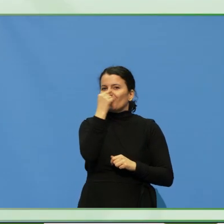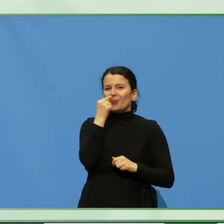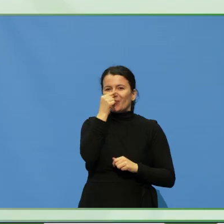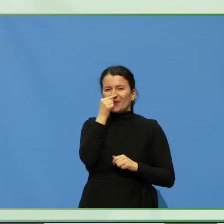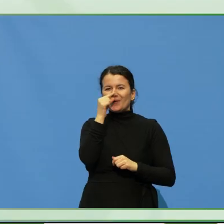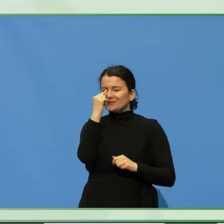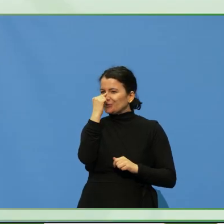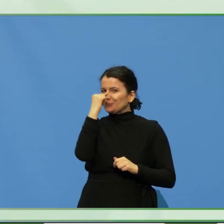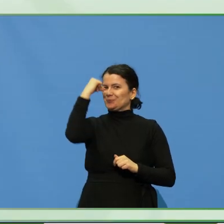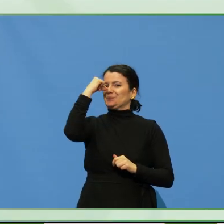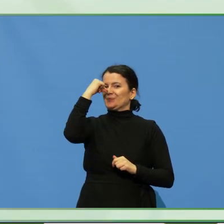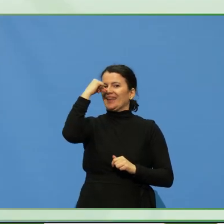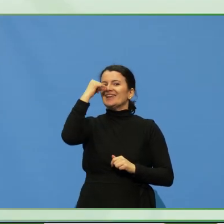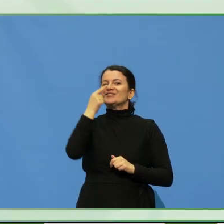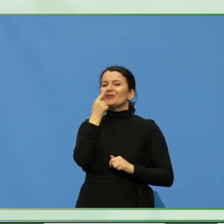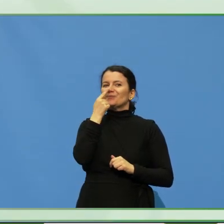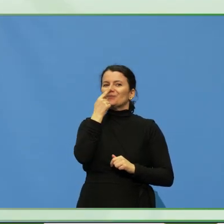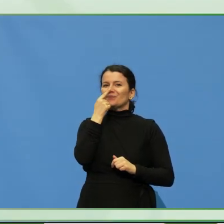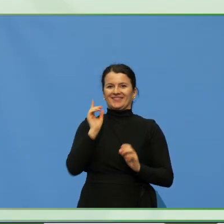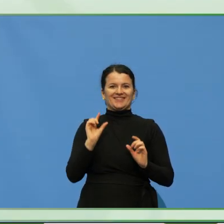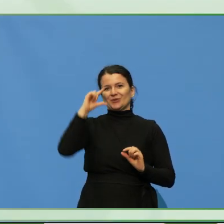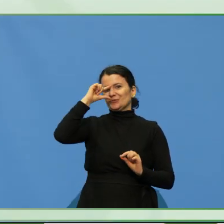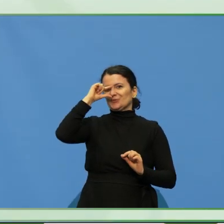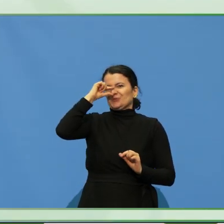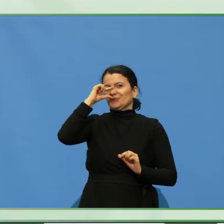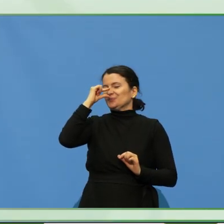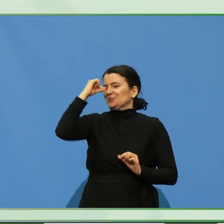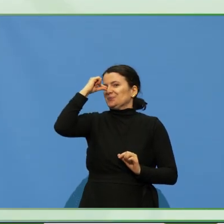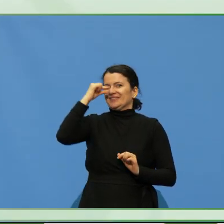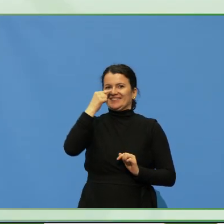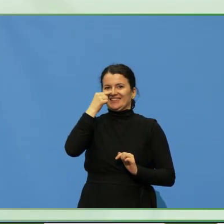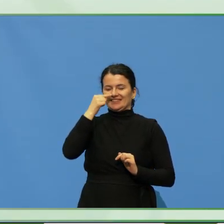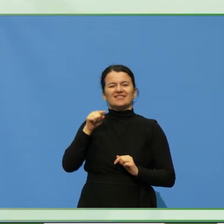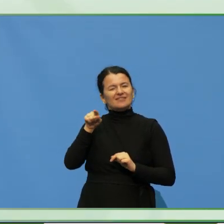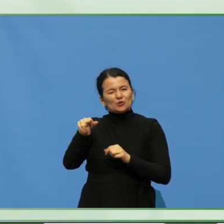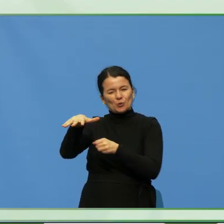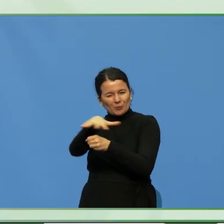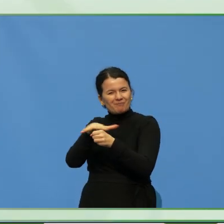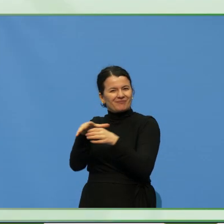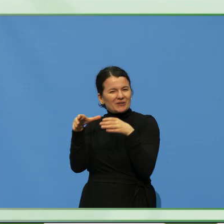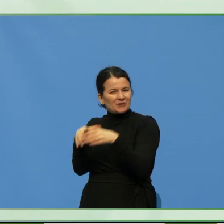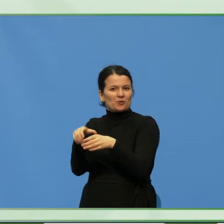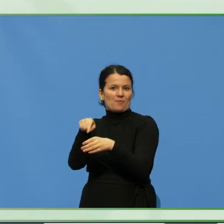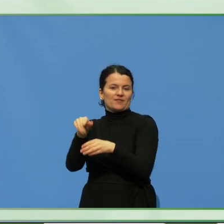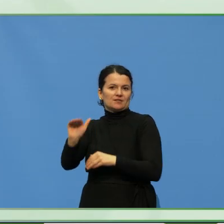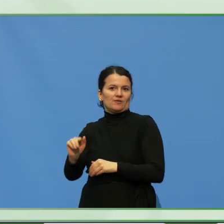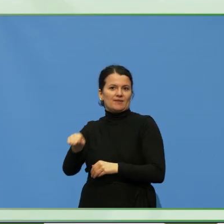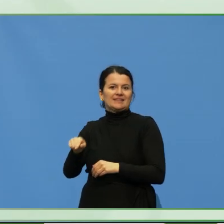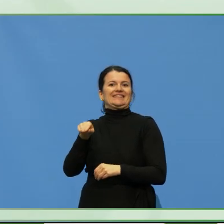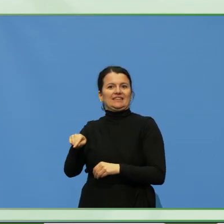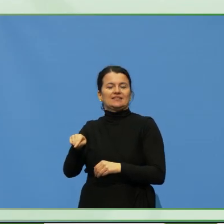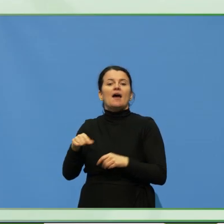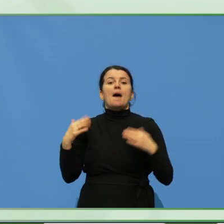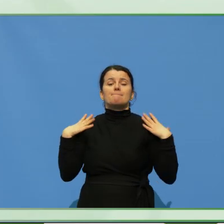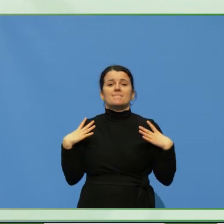with a shortened bridge. The majority of people who have achondroplasia have those facial features. I also have smaller hands, but they're